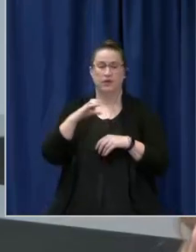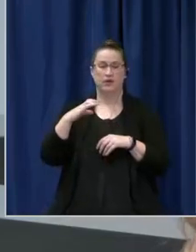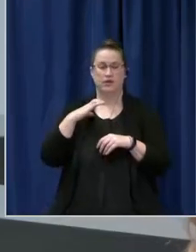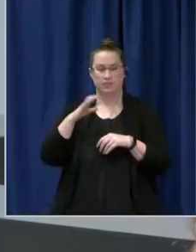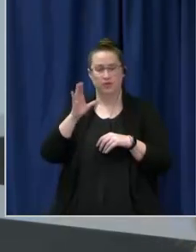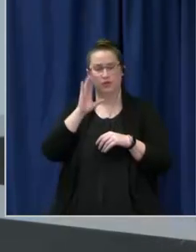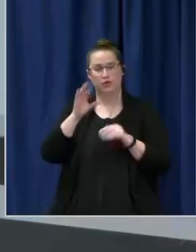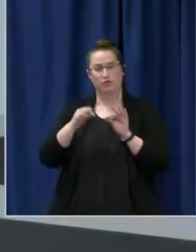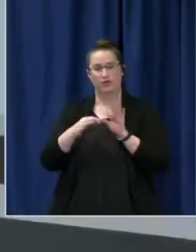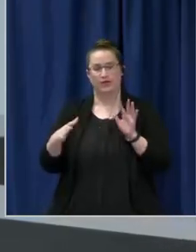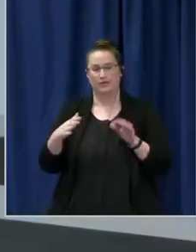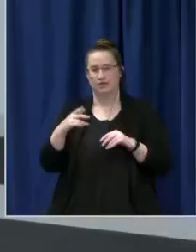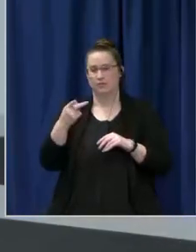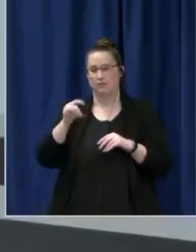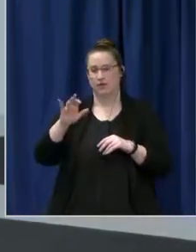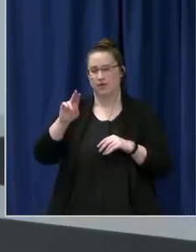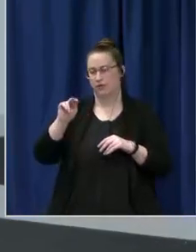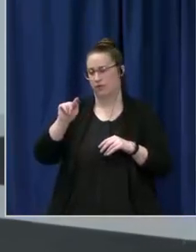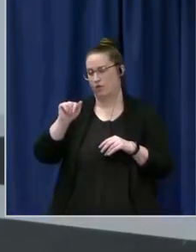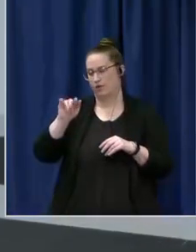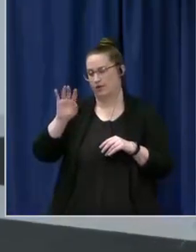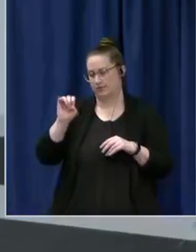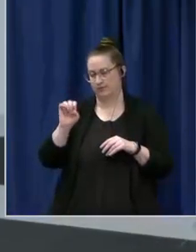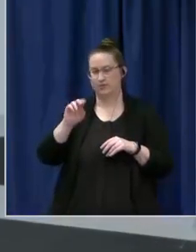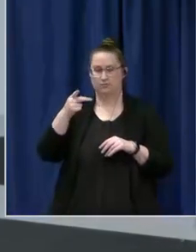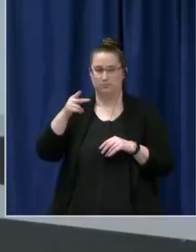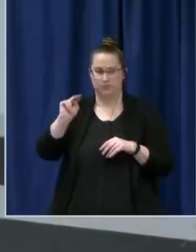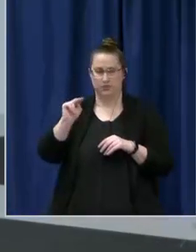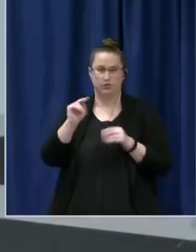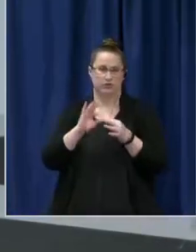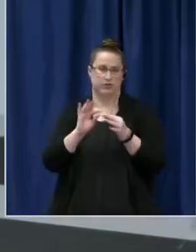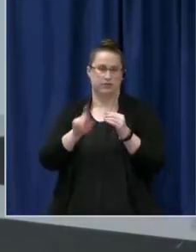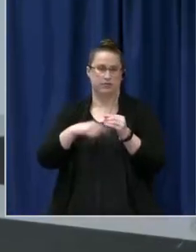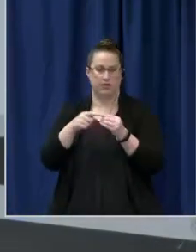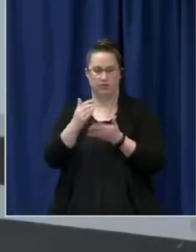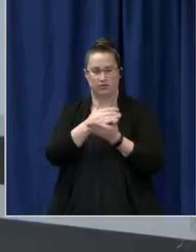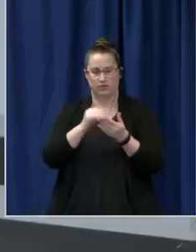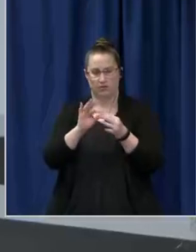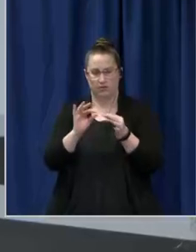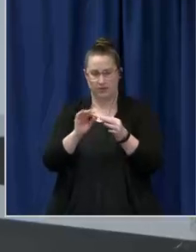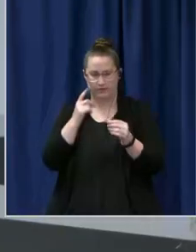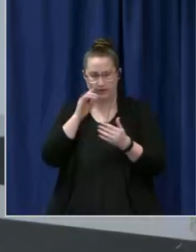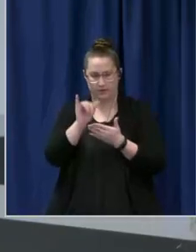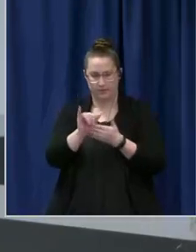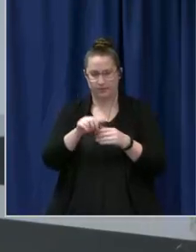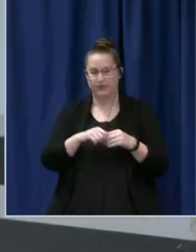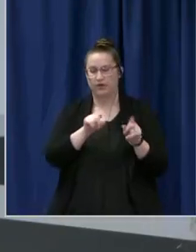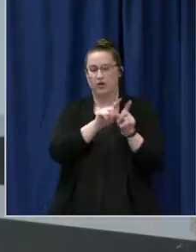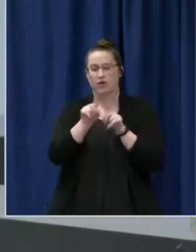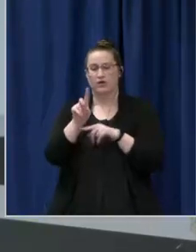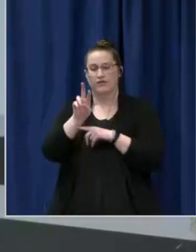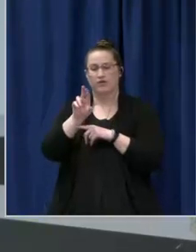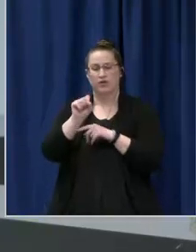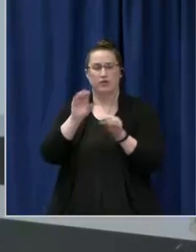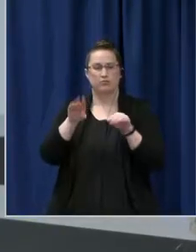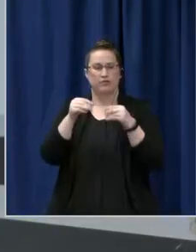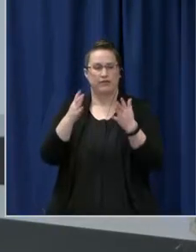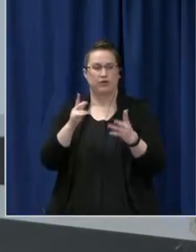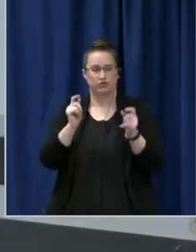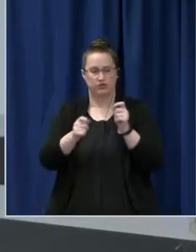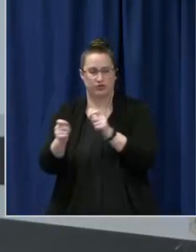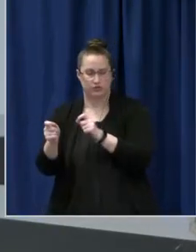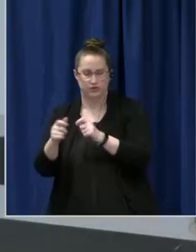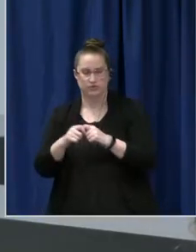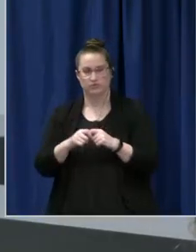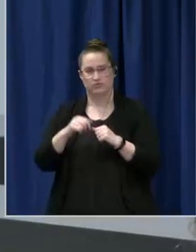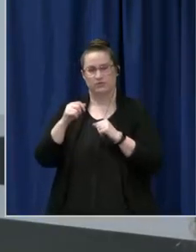release a public notice to announce the comment dates of that item. We've also had a VRS provider changes. In